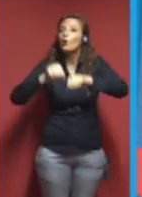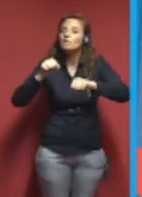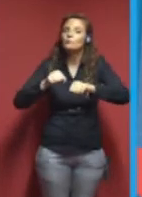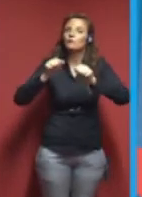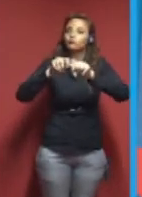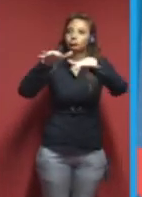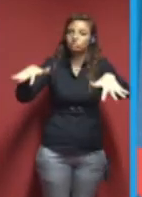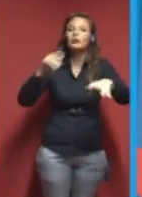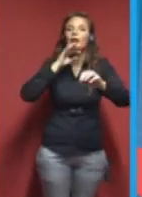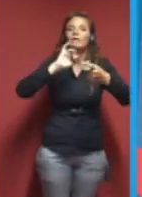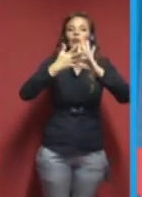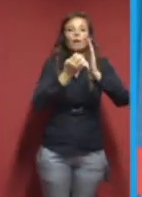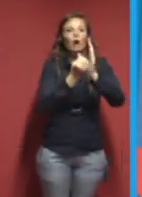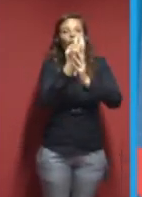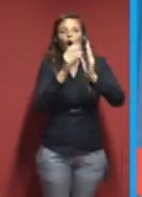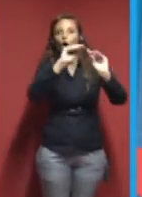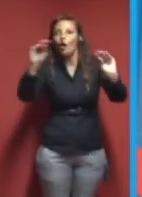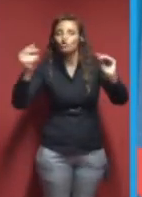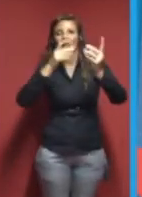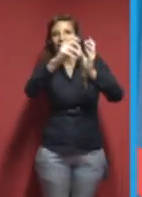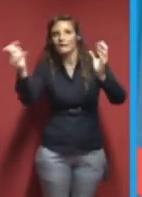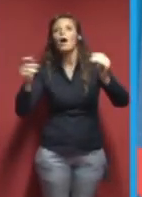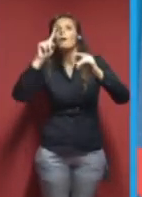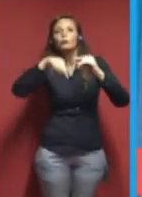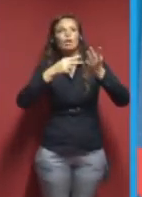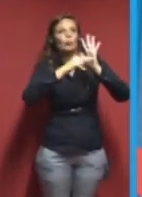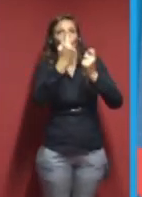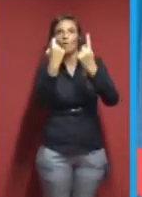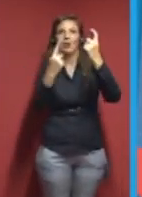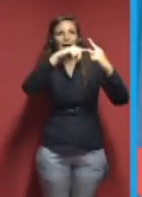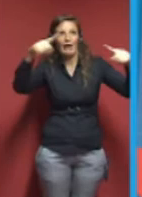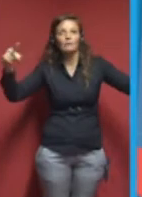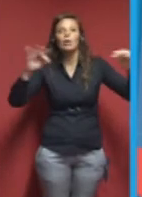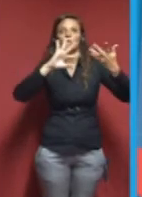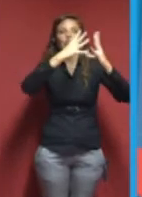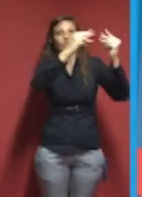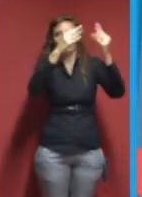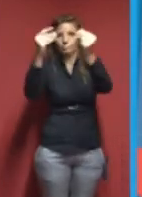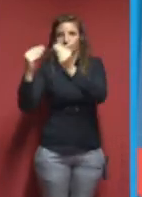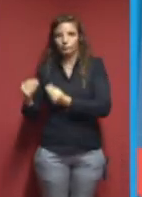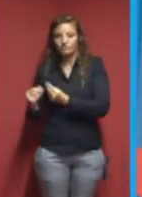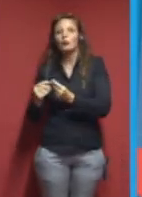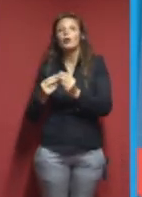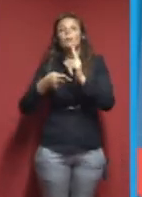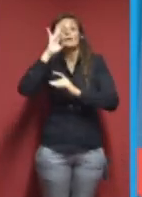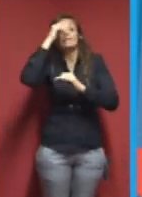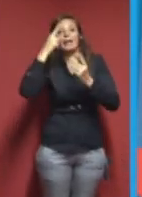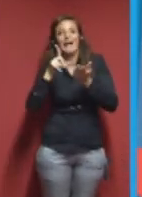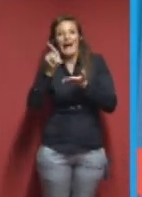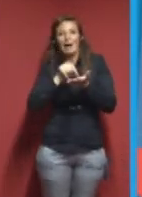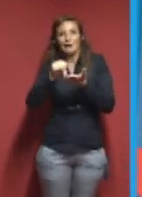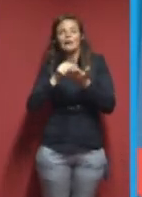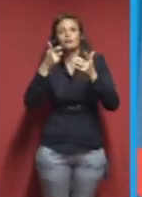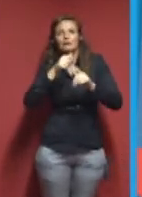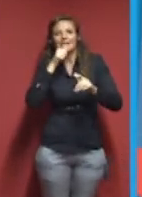local adaptations. And especially if you design is the problem-solving applications, the problem-solving discipline, this is one of the best ways for working with